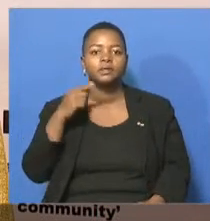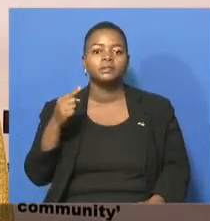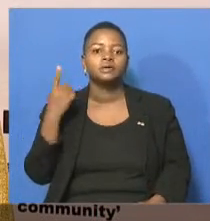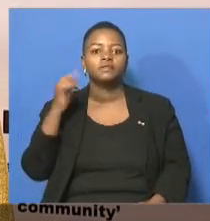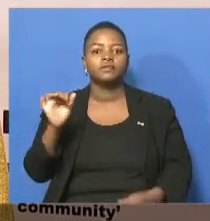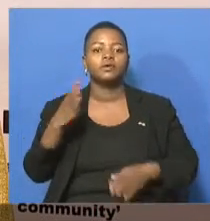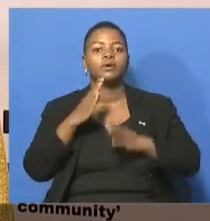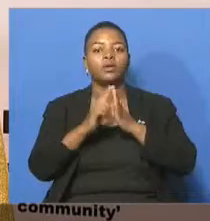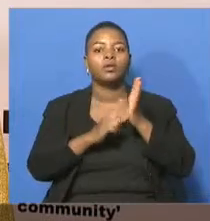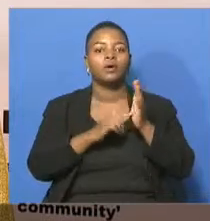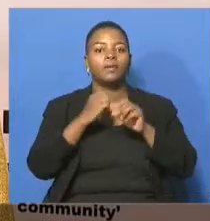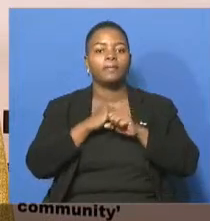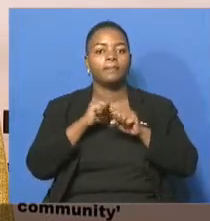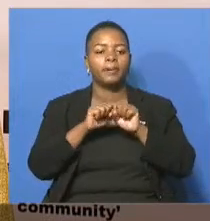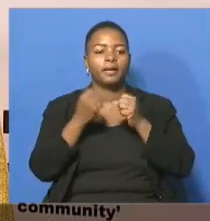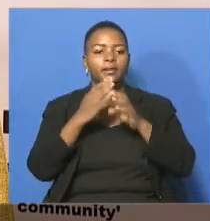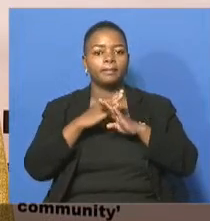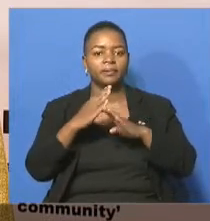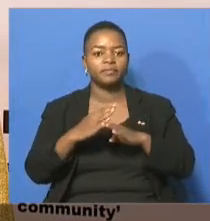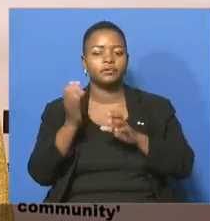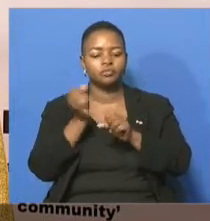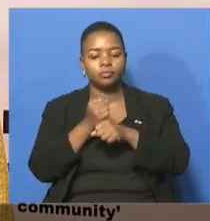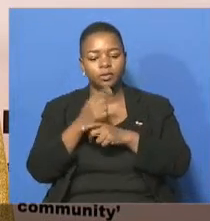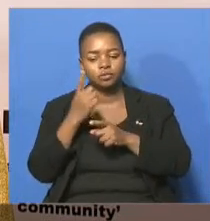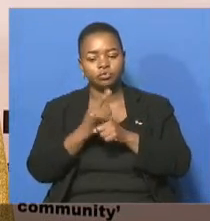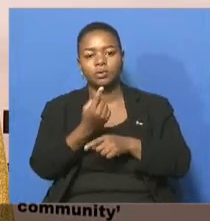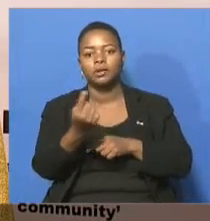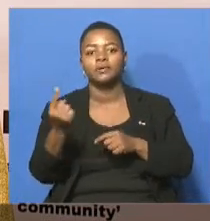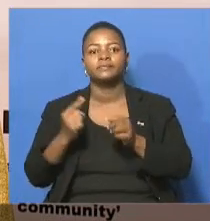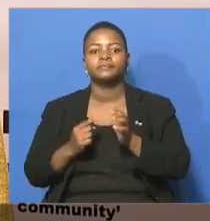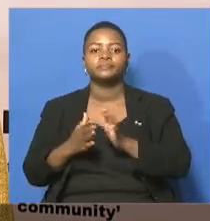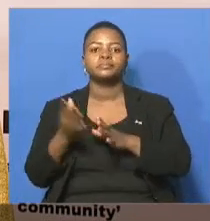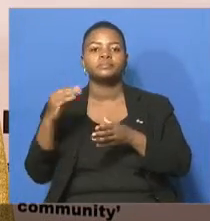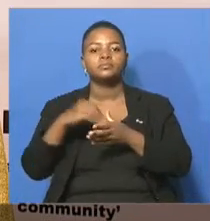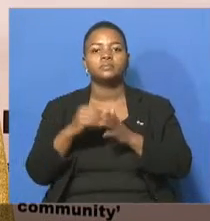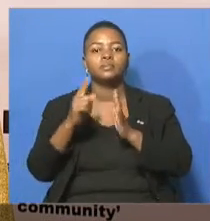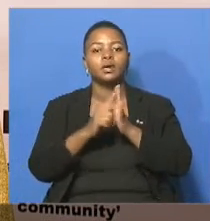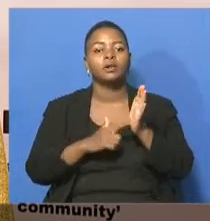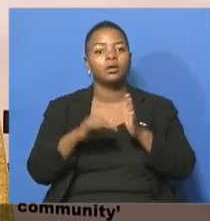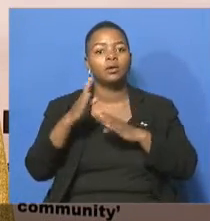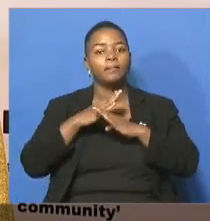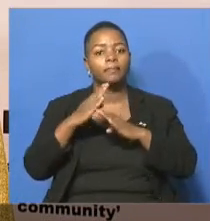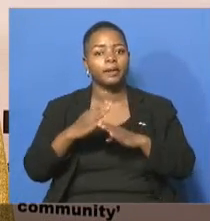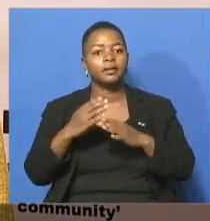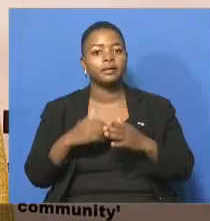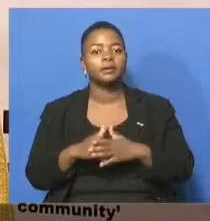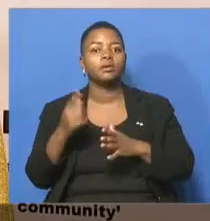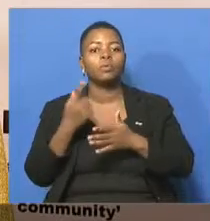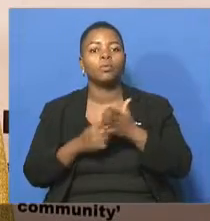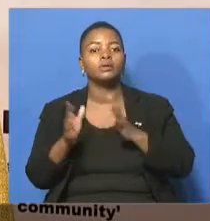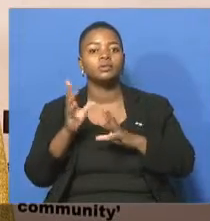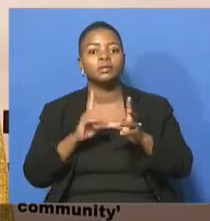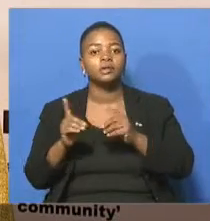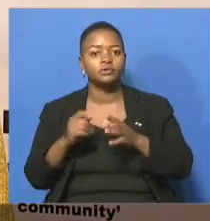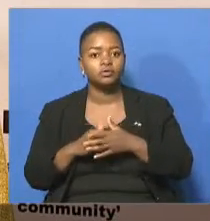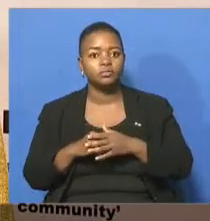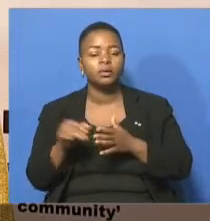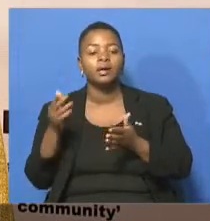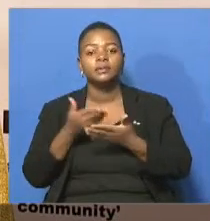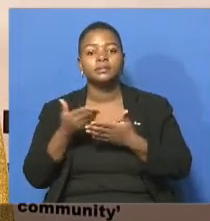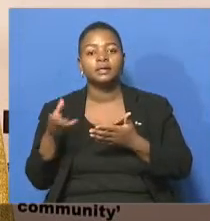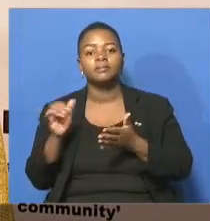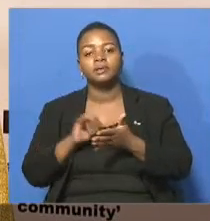for crime prevention, to ensure that individuals participate in crime prevention. So say